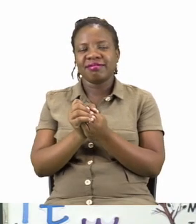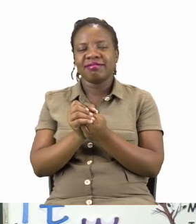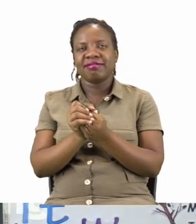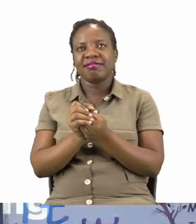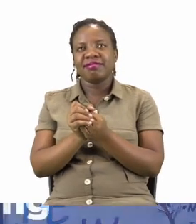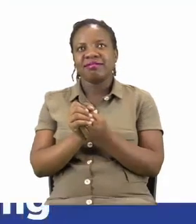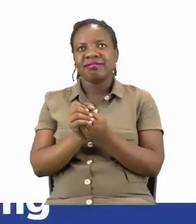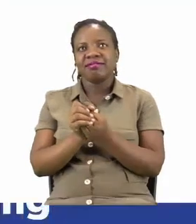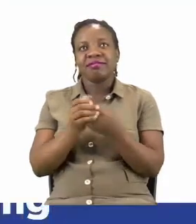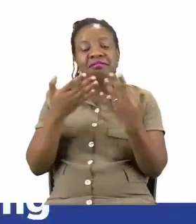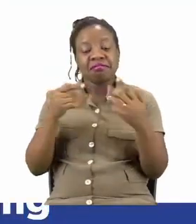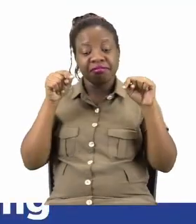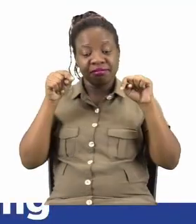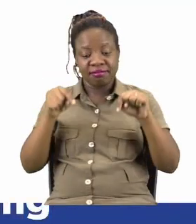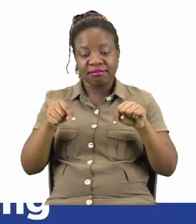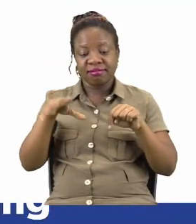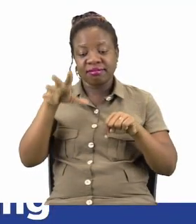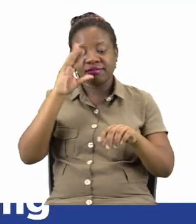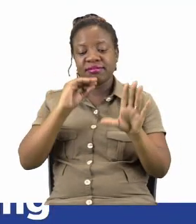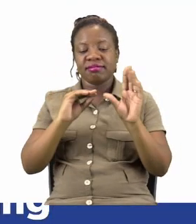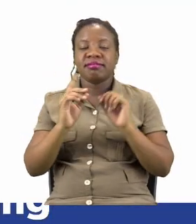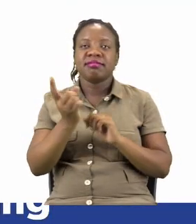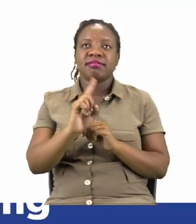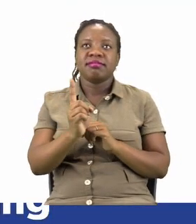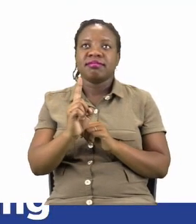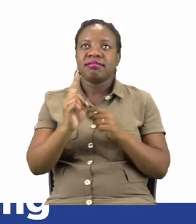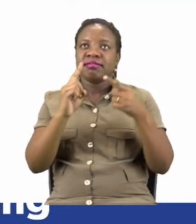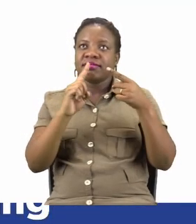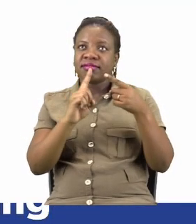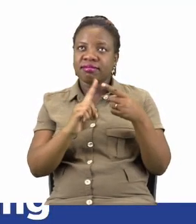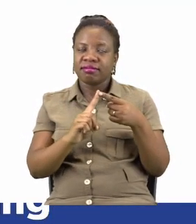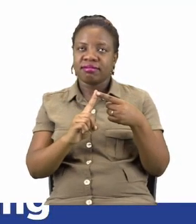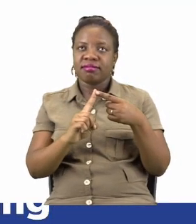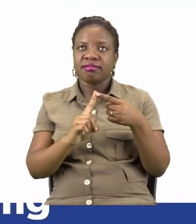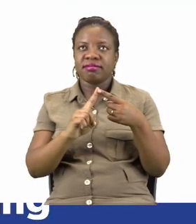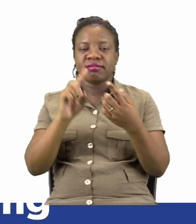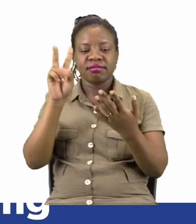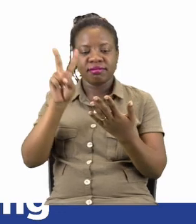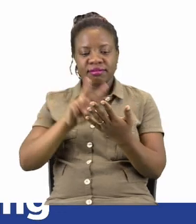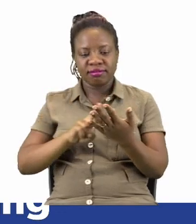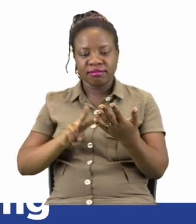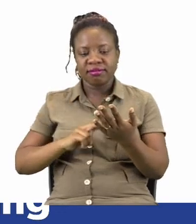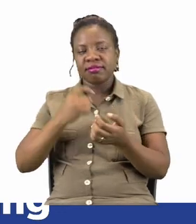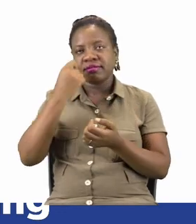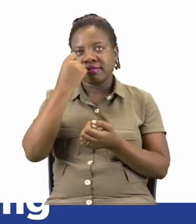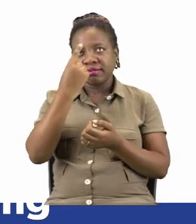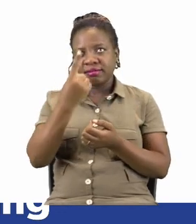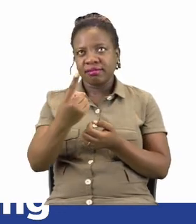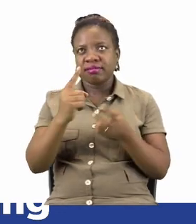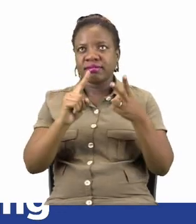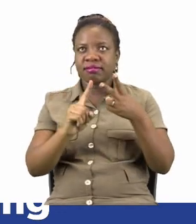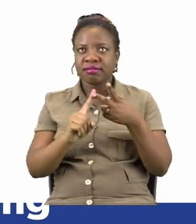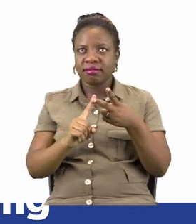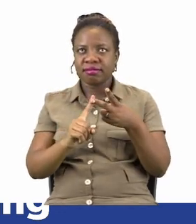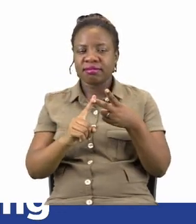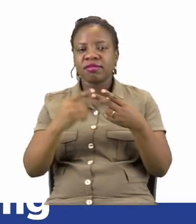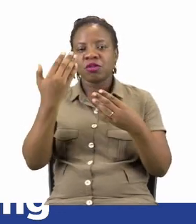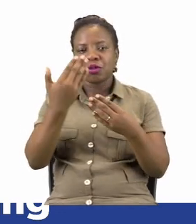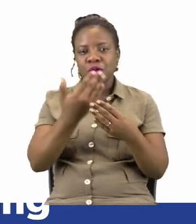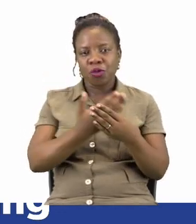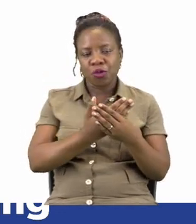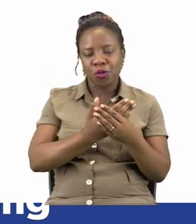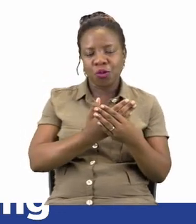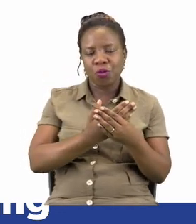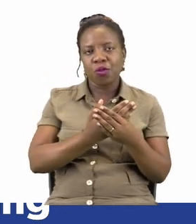what we are going to learn about today. In today's lesson, we'll do reading comprehension, vocabulary